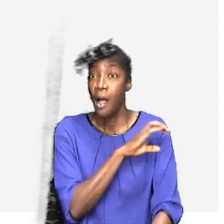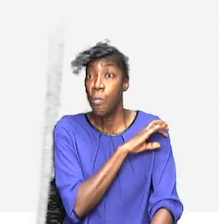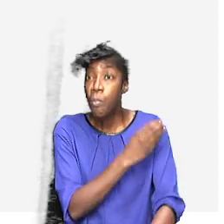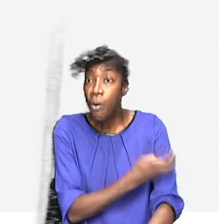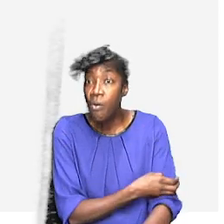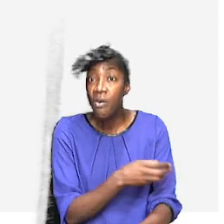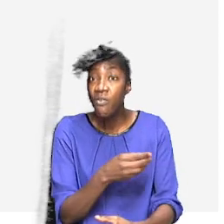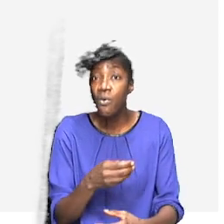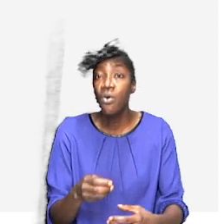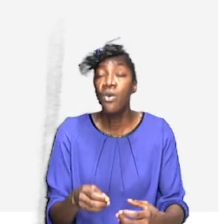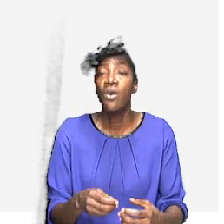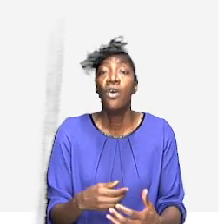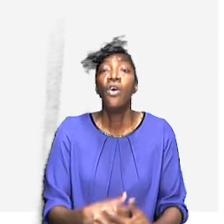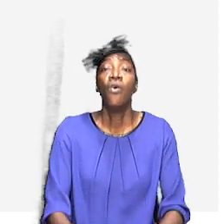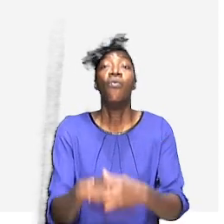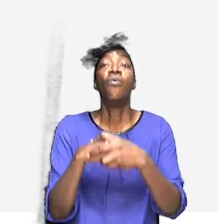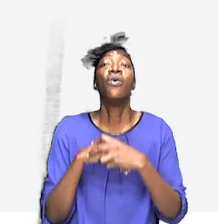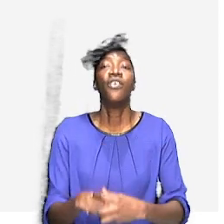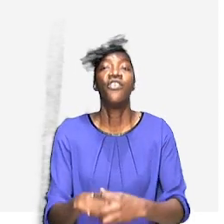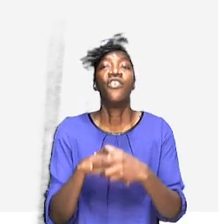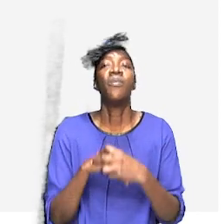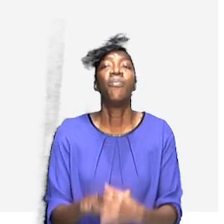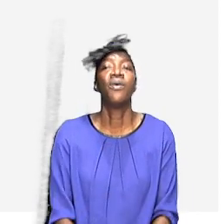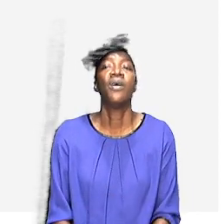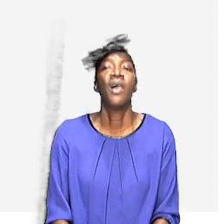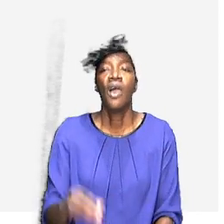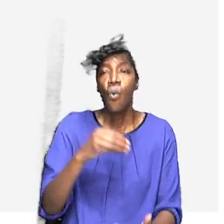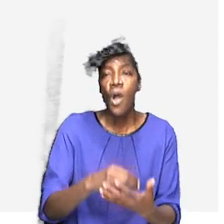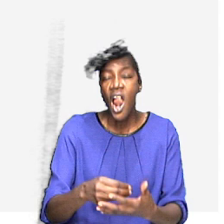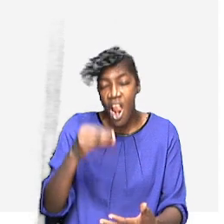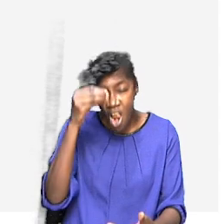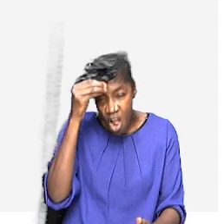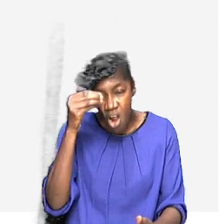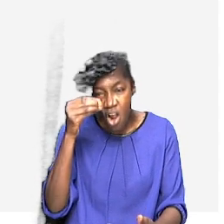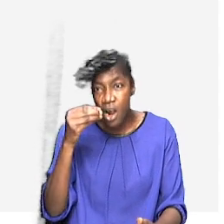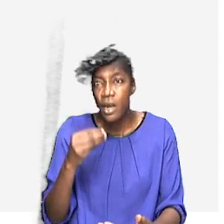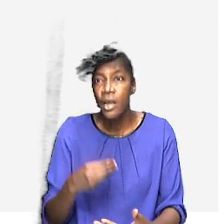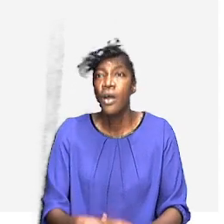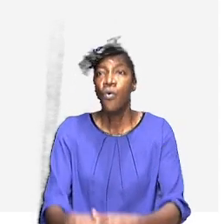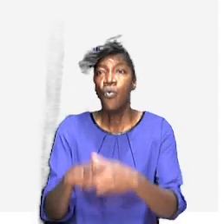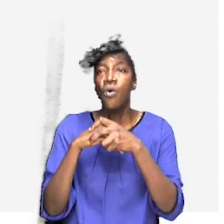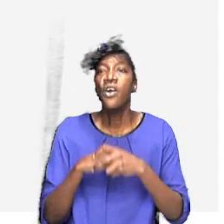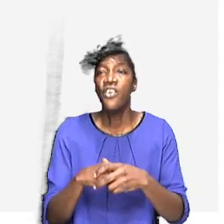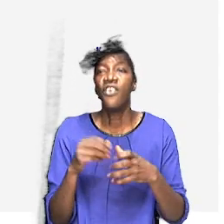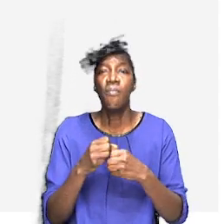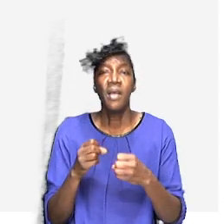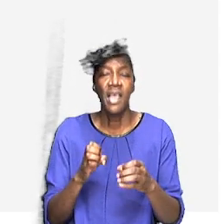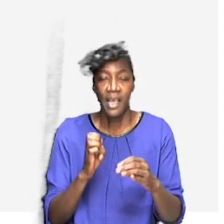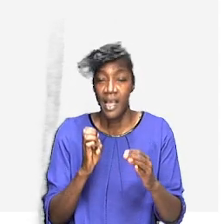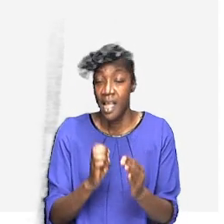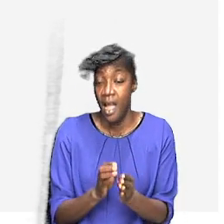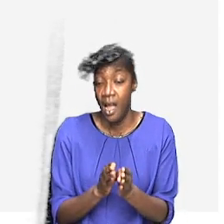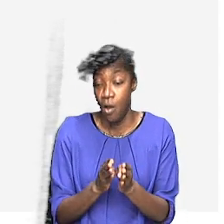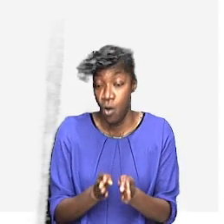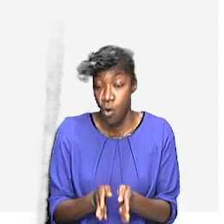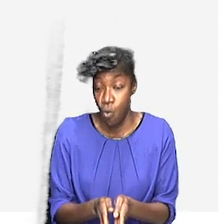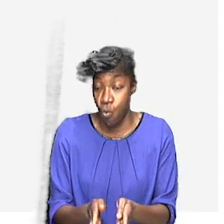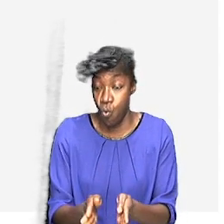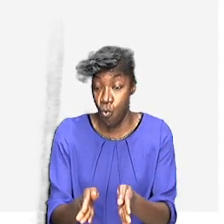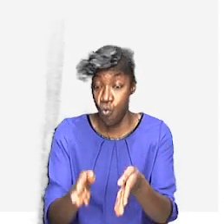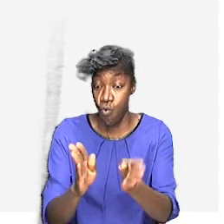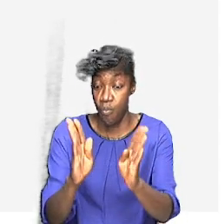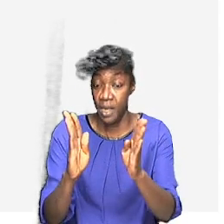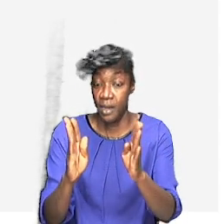means to worship. The story of the woman, we learn that worship allows access to the presence of God. We see